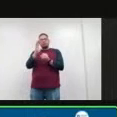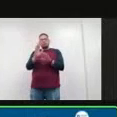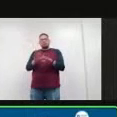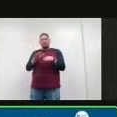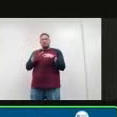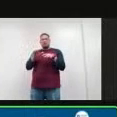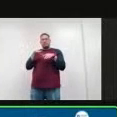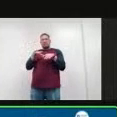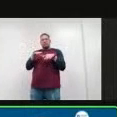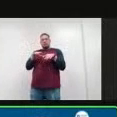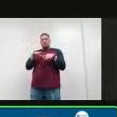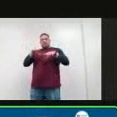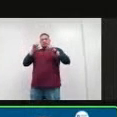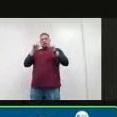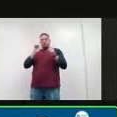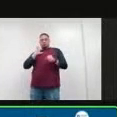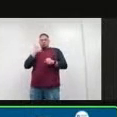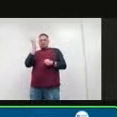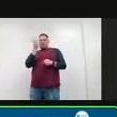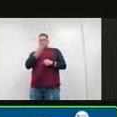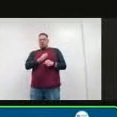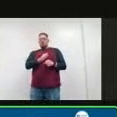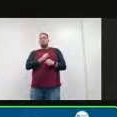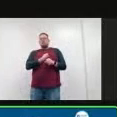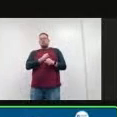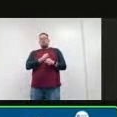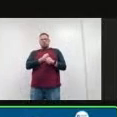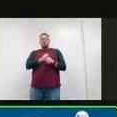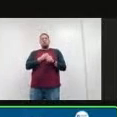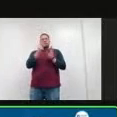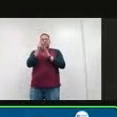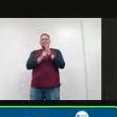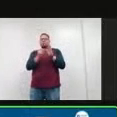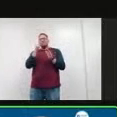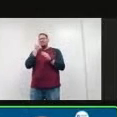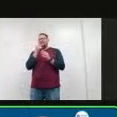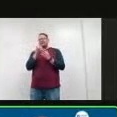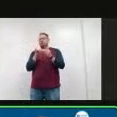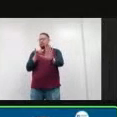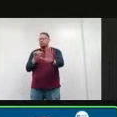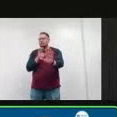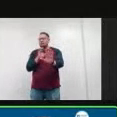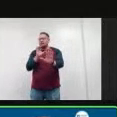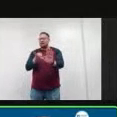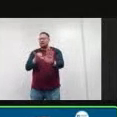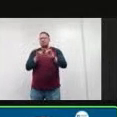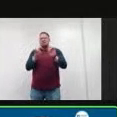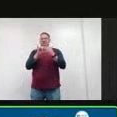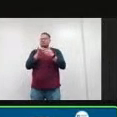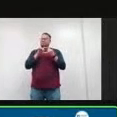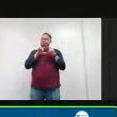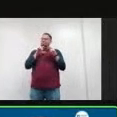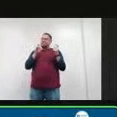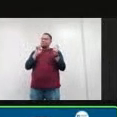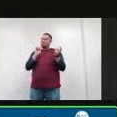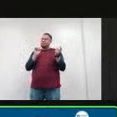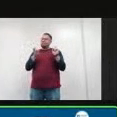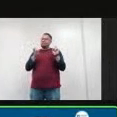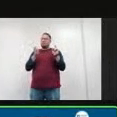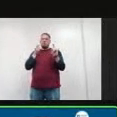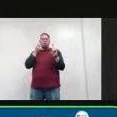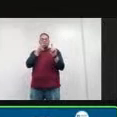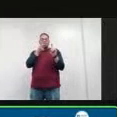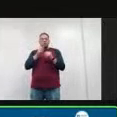transgender policy. I'm not saying you're going to do that, but you get the idea. It's a large transformational goal.